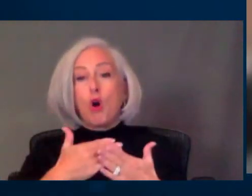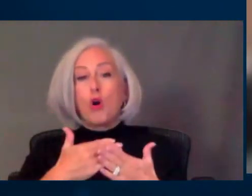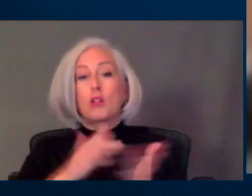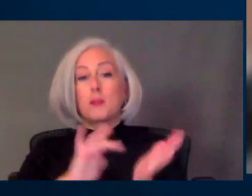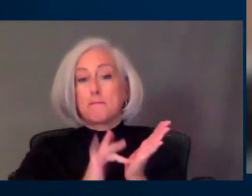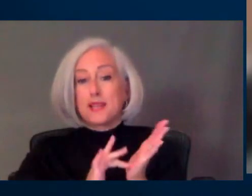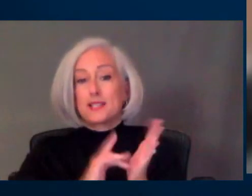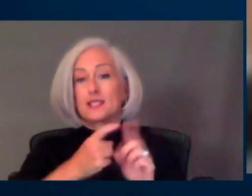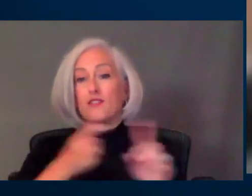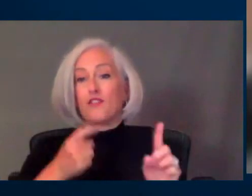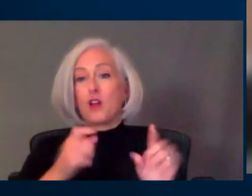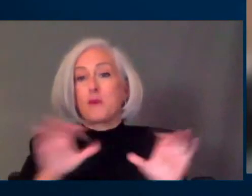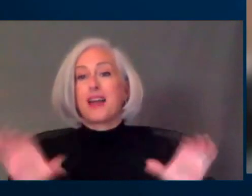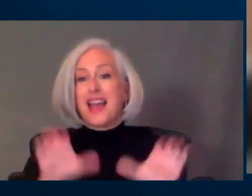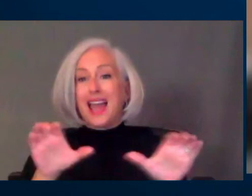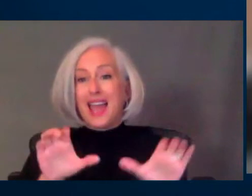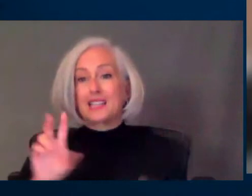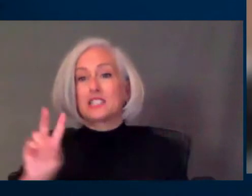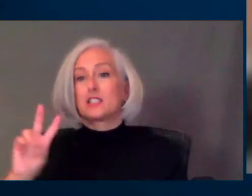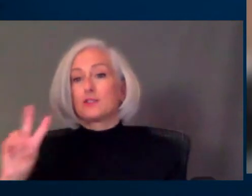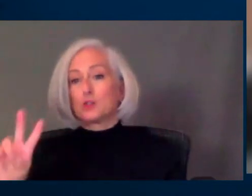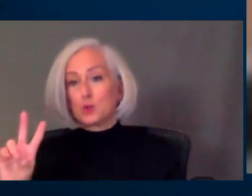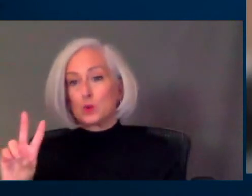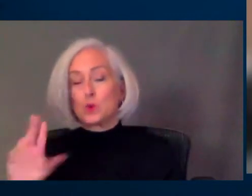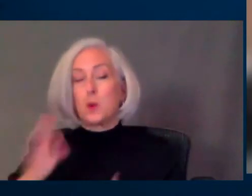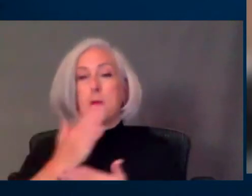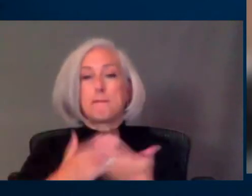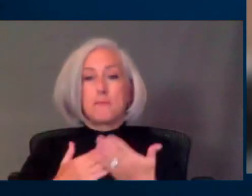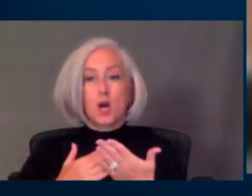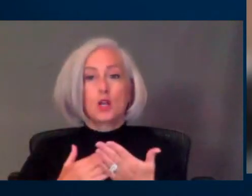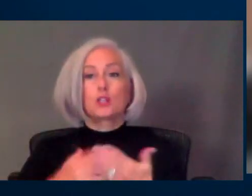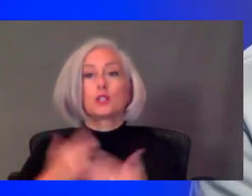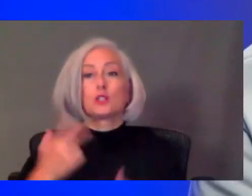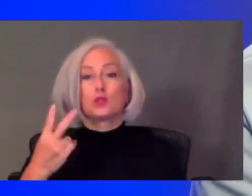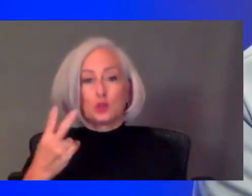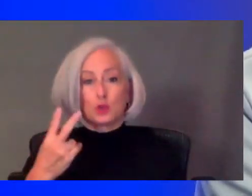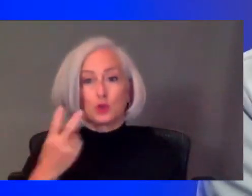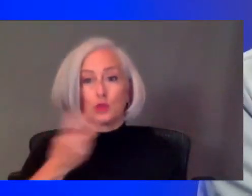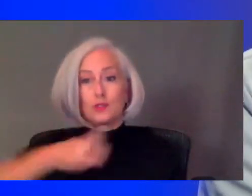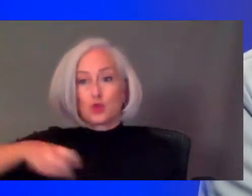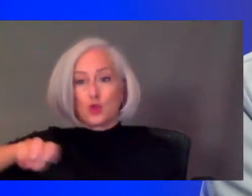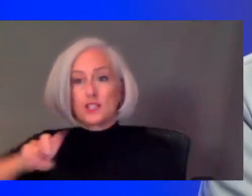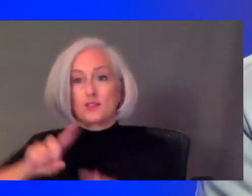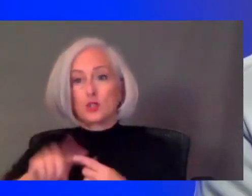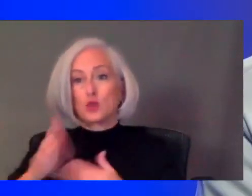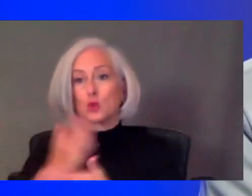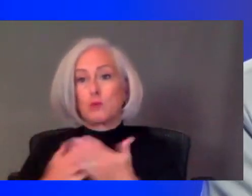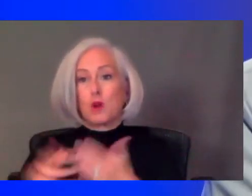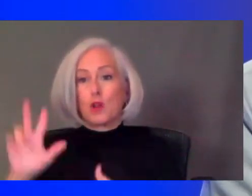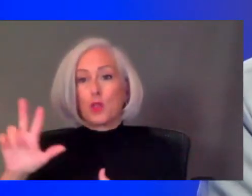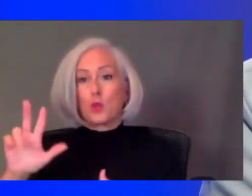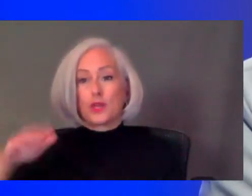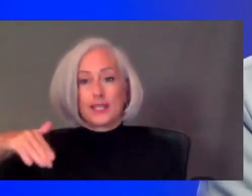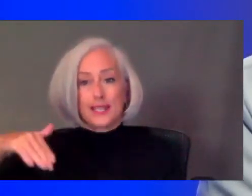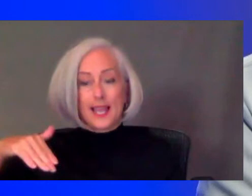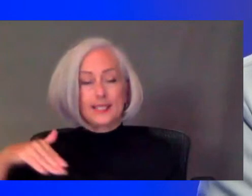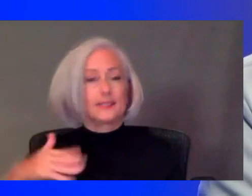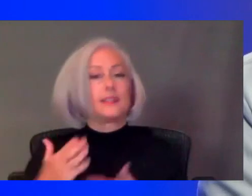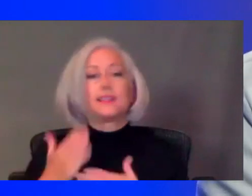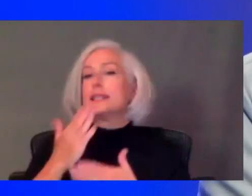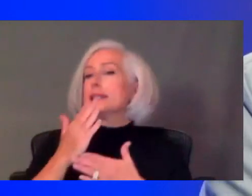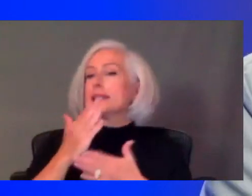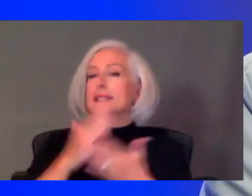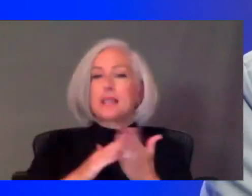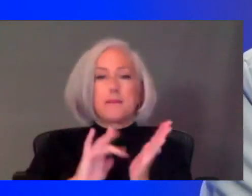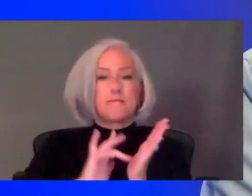a mixture of monoclonal antibodies made by BMS. Those are currently being reviewed. We don't know yet Gotcha. if they're going to move on. And